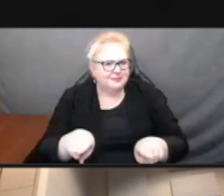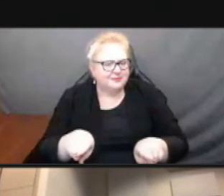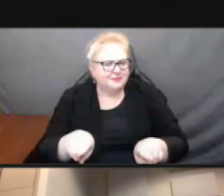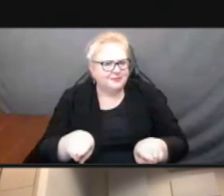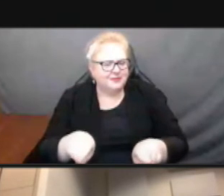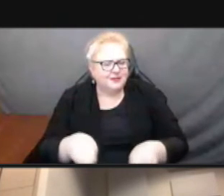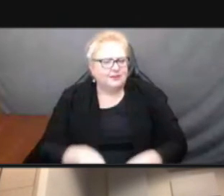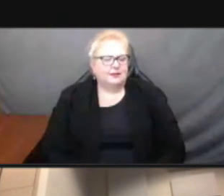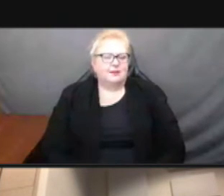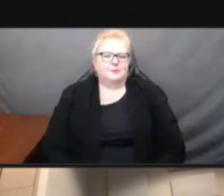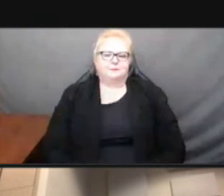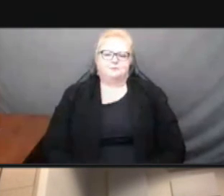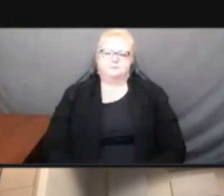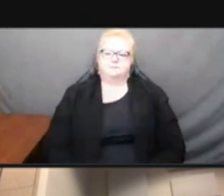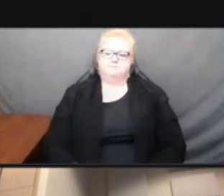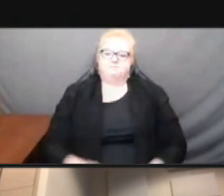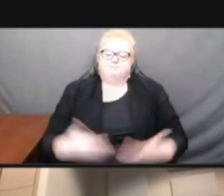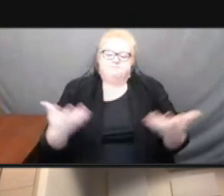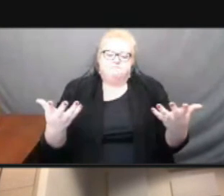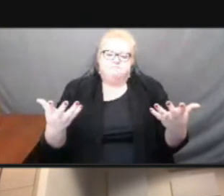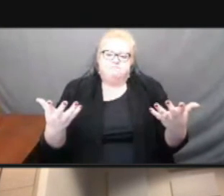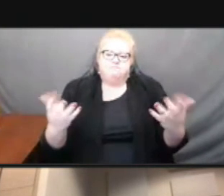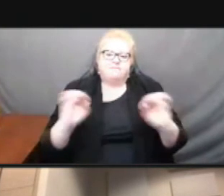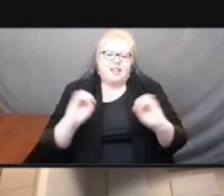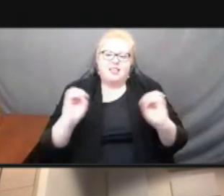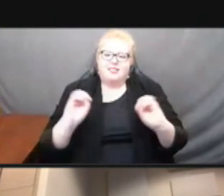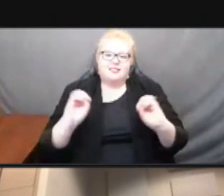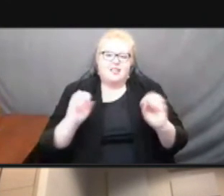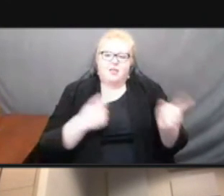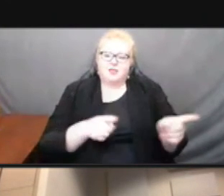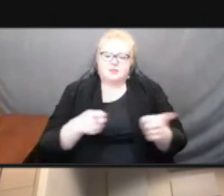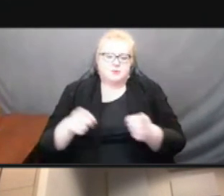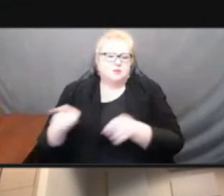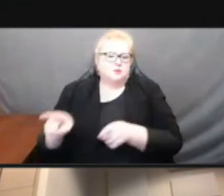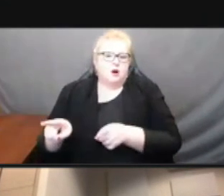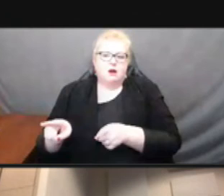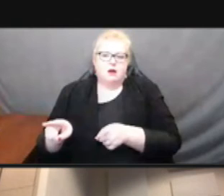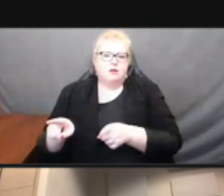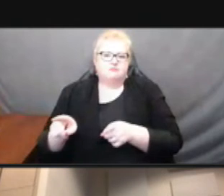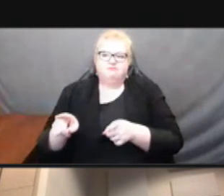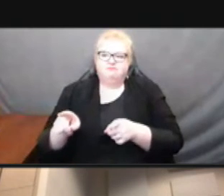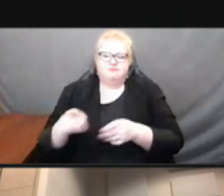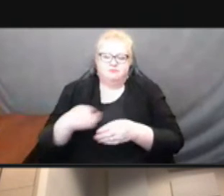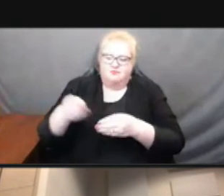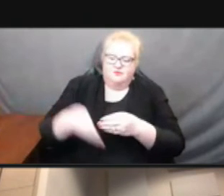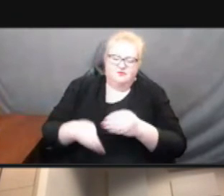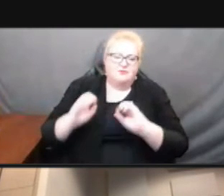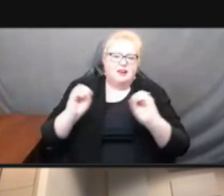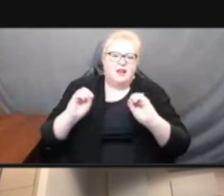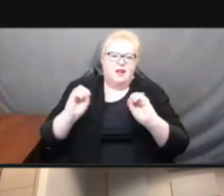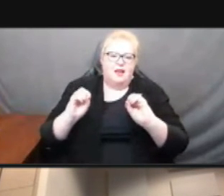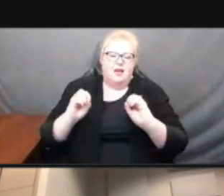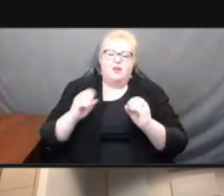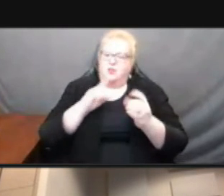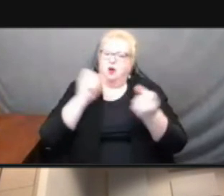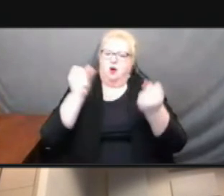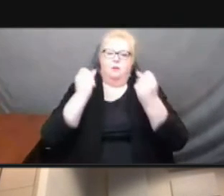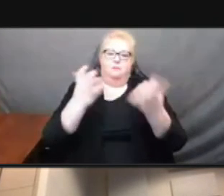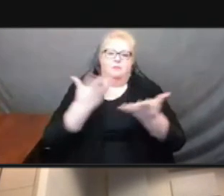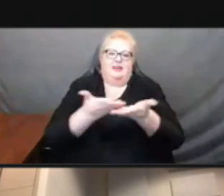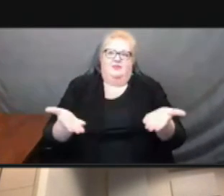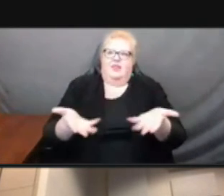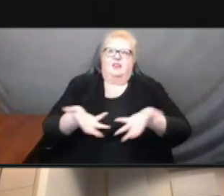And nothing's been done. There's plenty of issues out there that are widely reported in the media. I wish things weren't out there. The dirty laundry